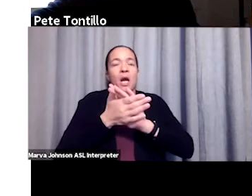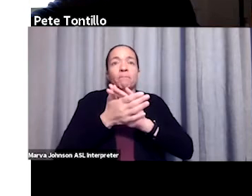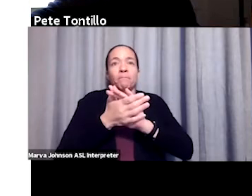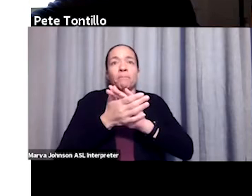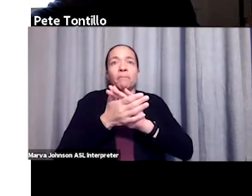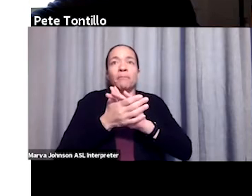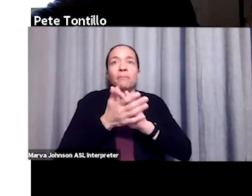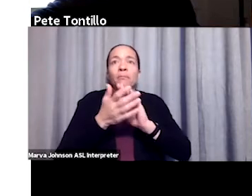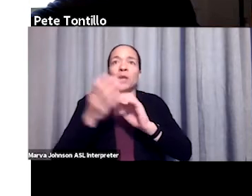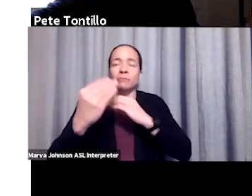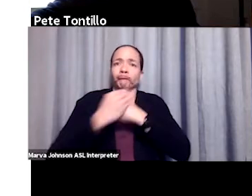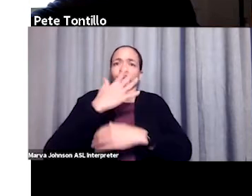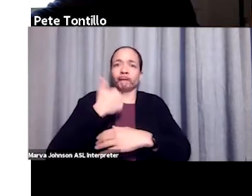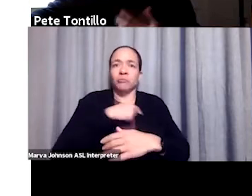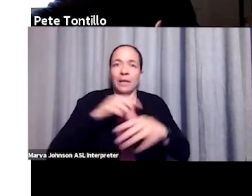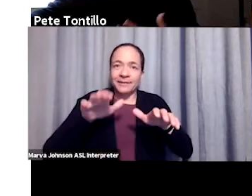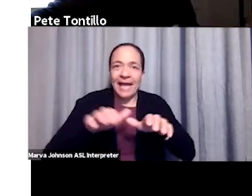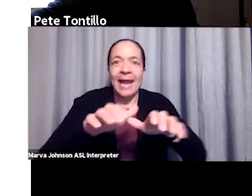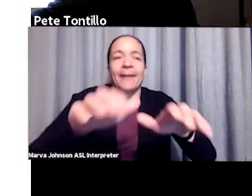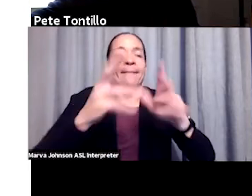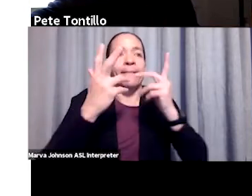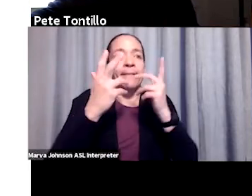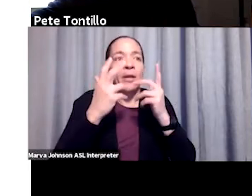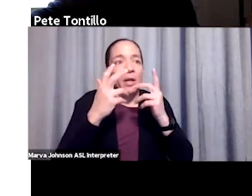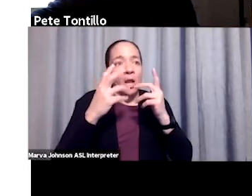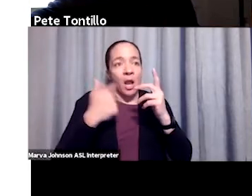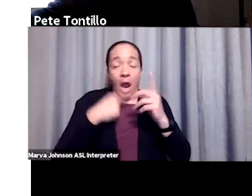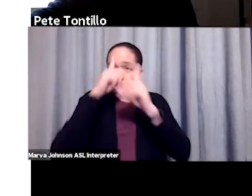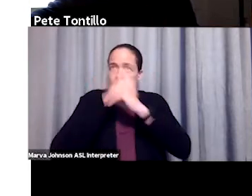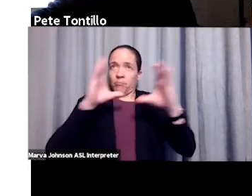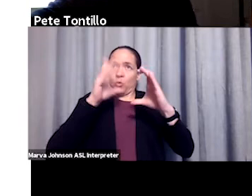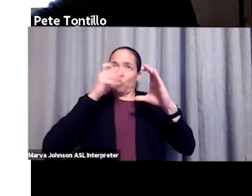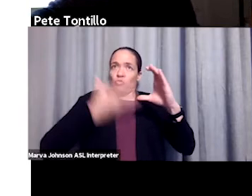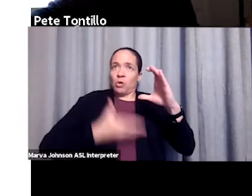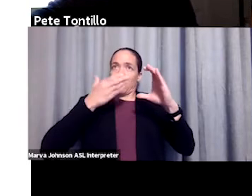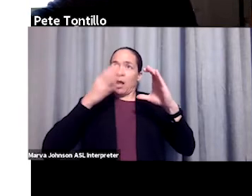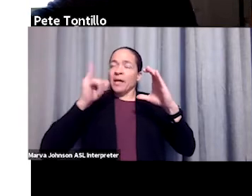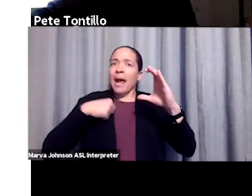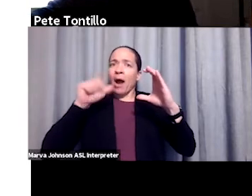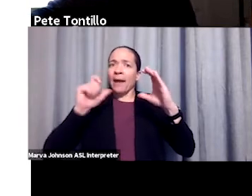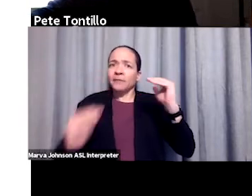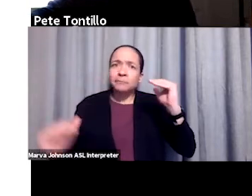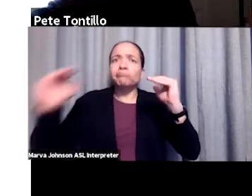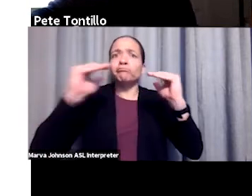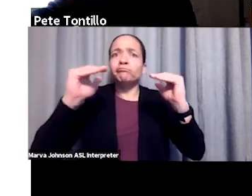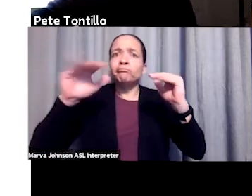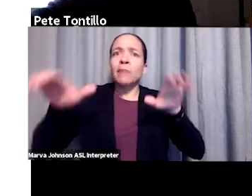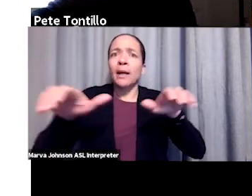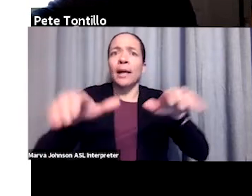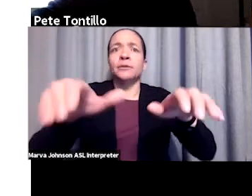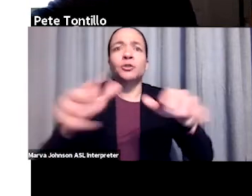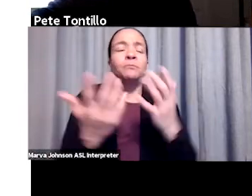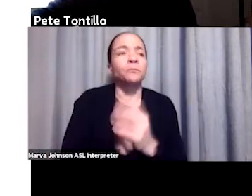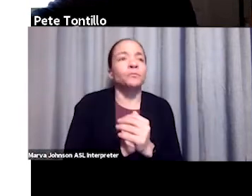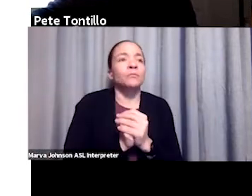act then according to that aspirational identity, to live up to the image that we've created of ourselves. So through this project, we've been exploring over a